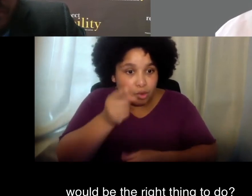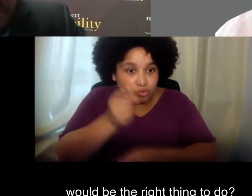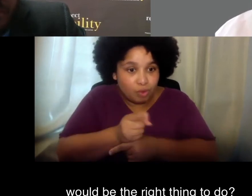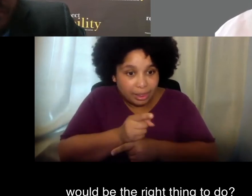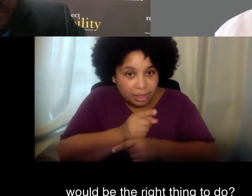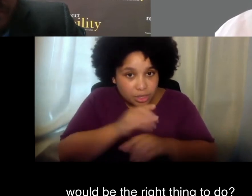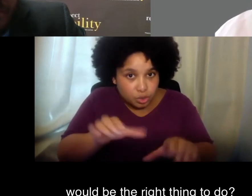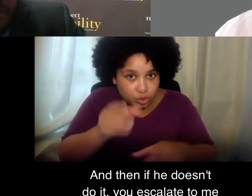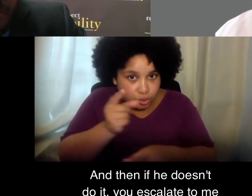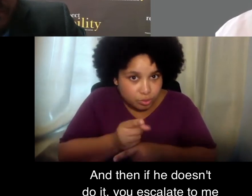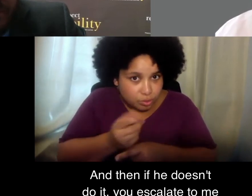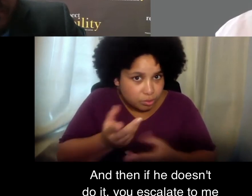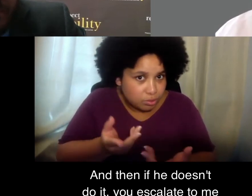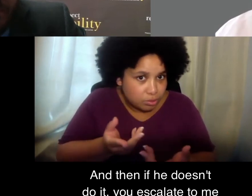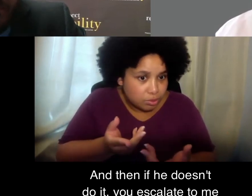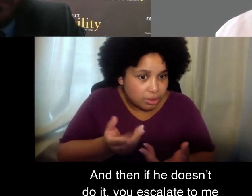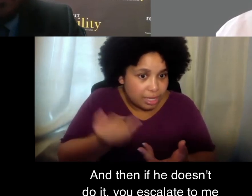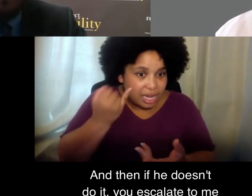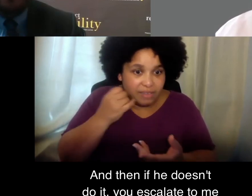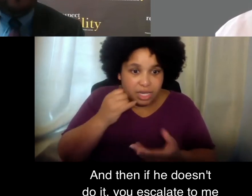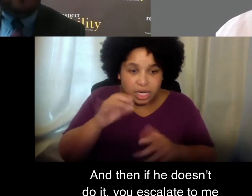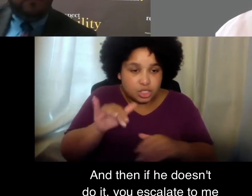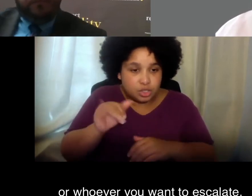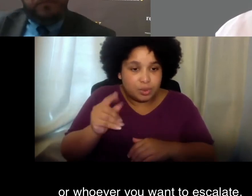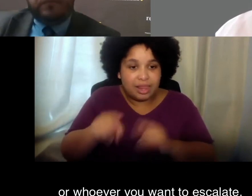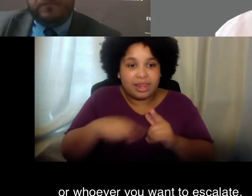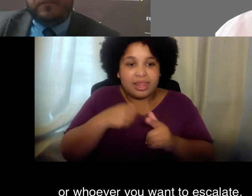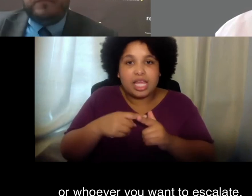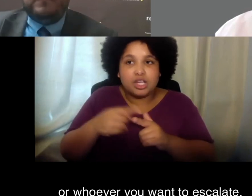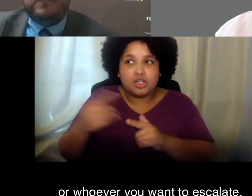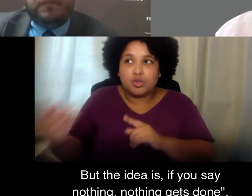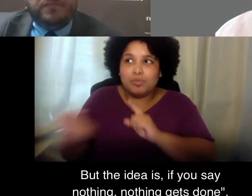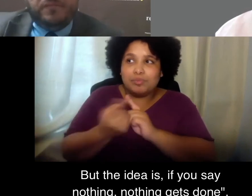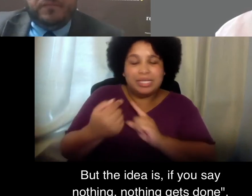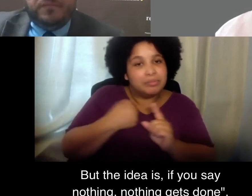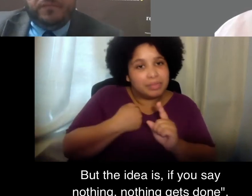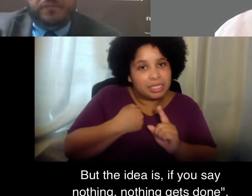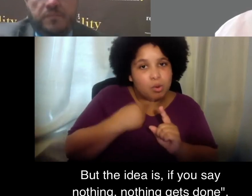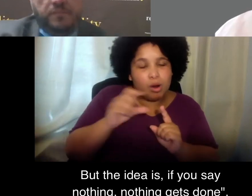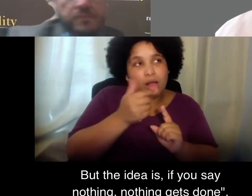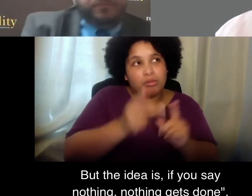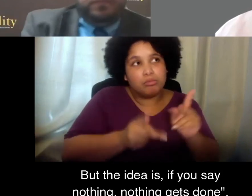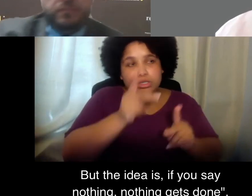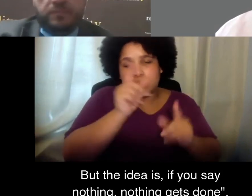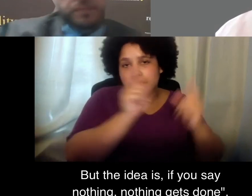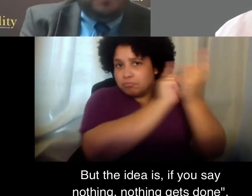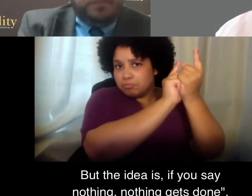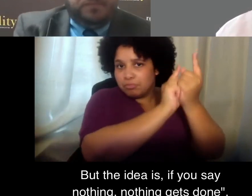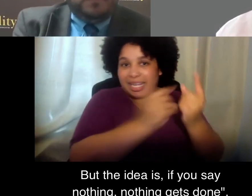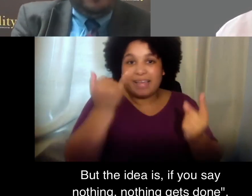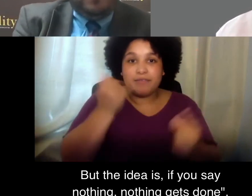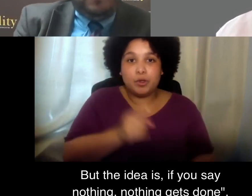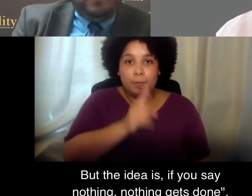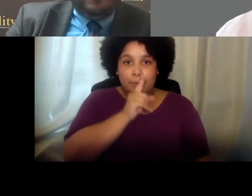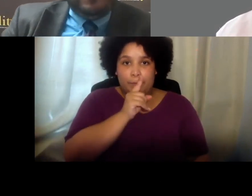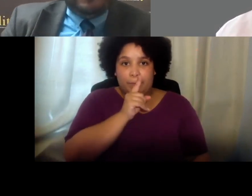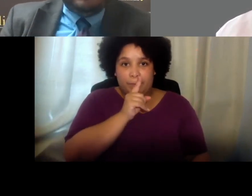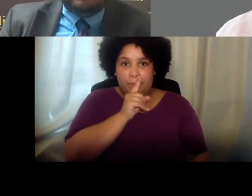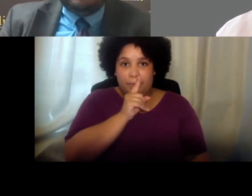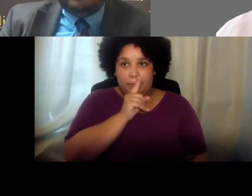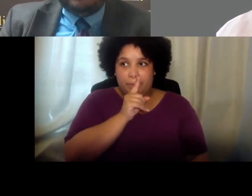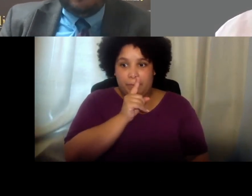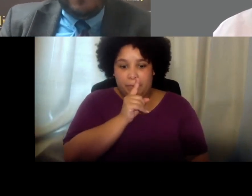do? And then if he doesn't do it, you escalate to me or whoever you want to escalate. But the idea is, if you say nothing, nothing gets done.